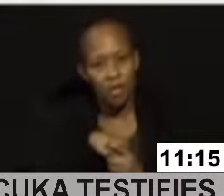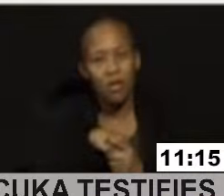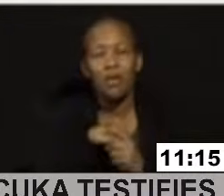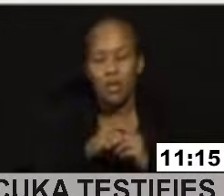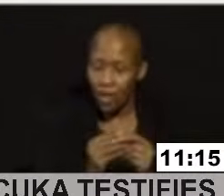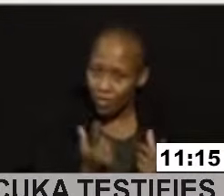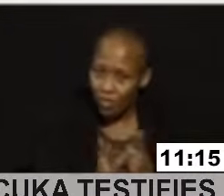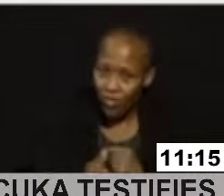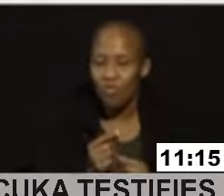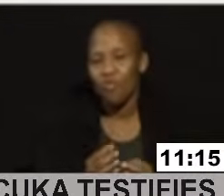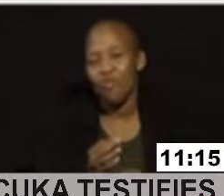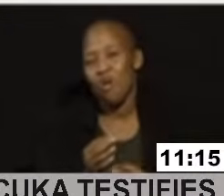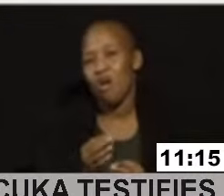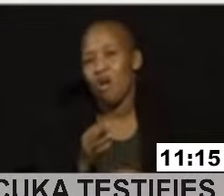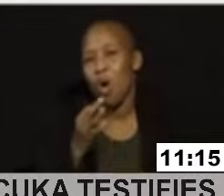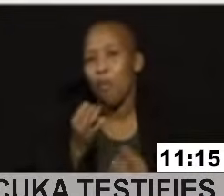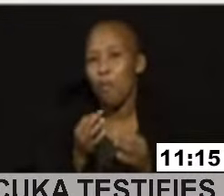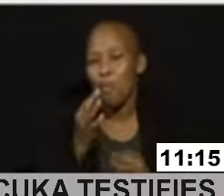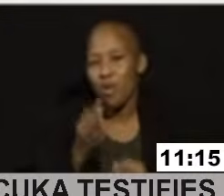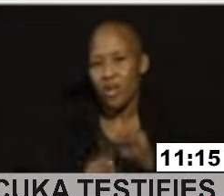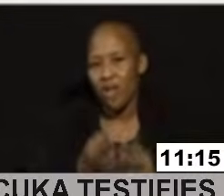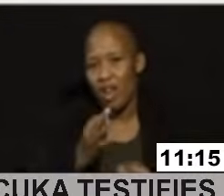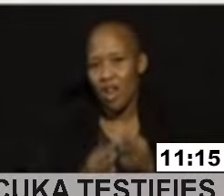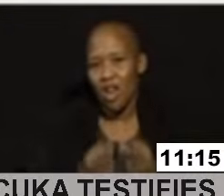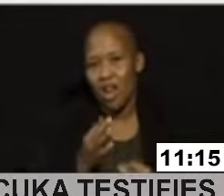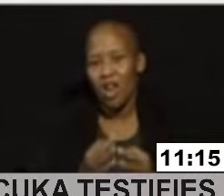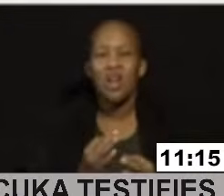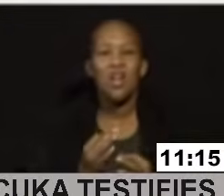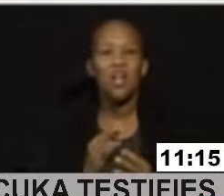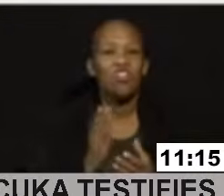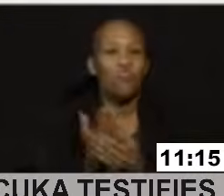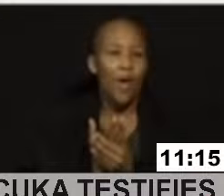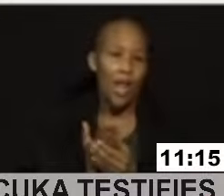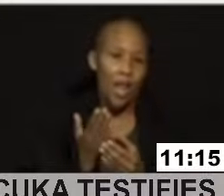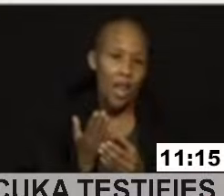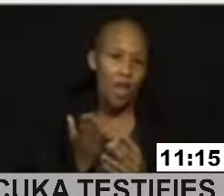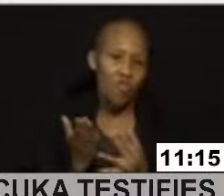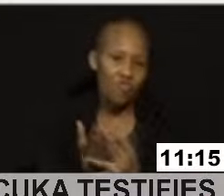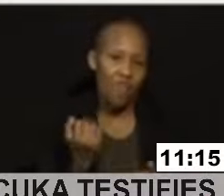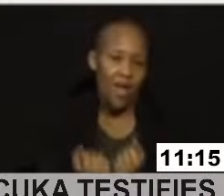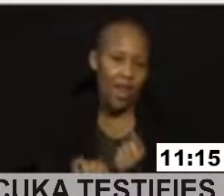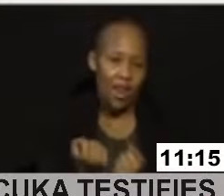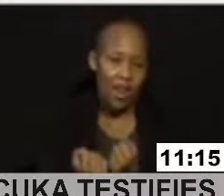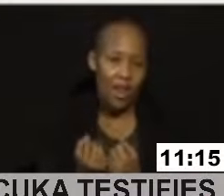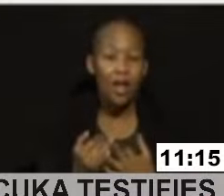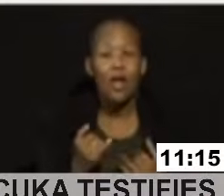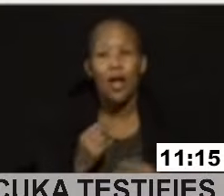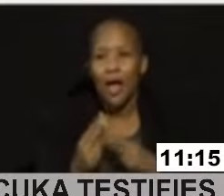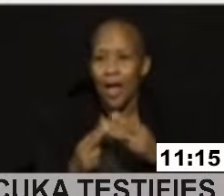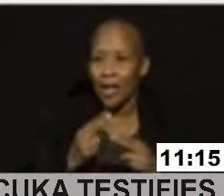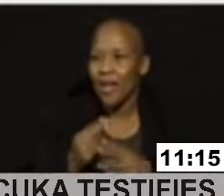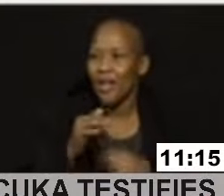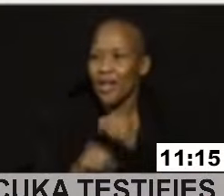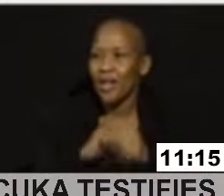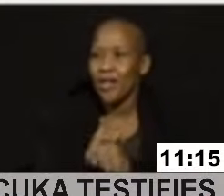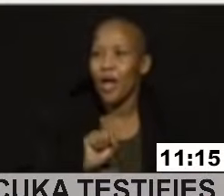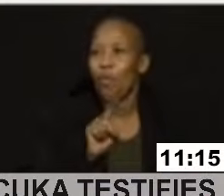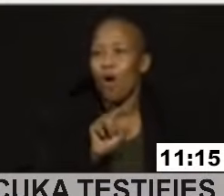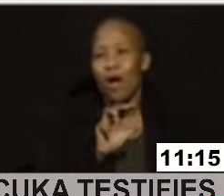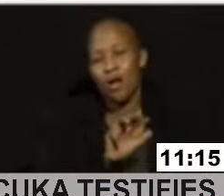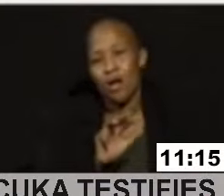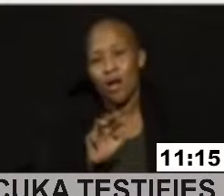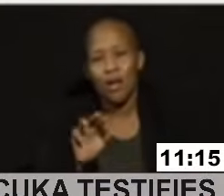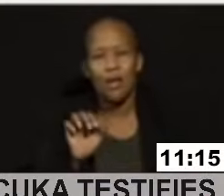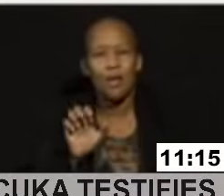trials. I was again detained in 1988